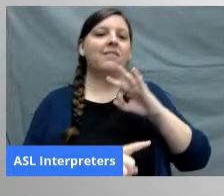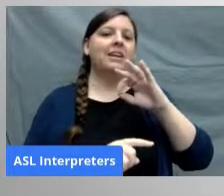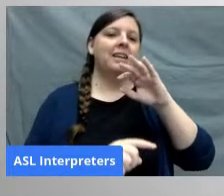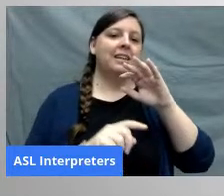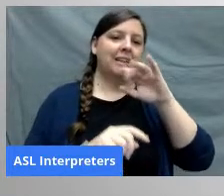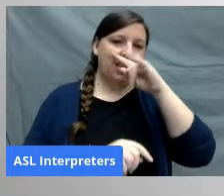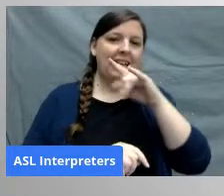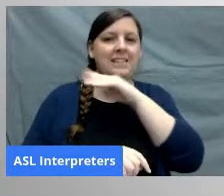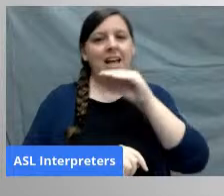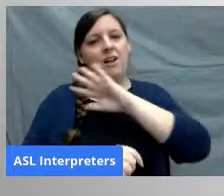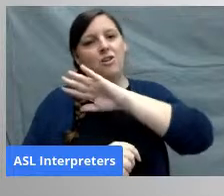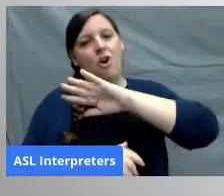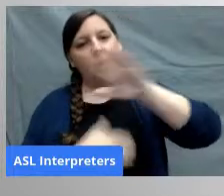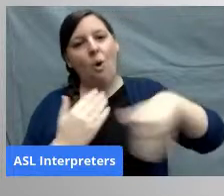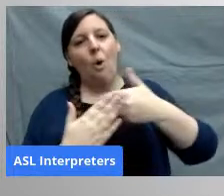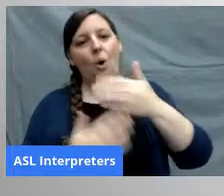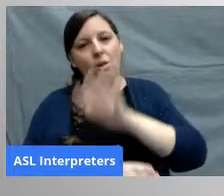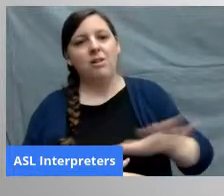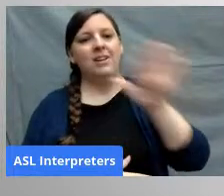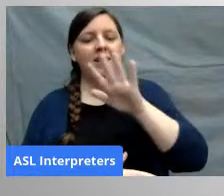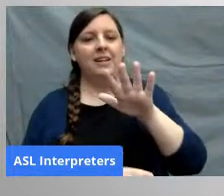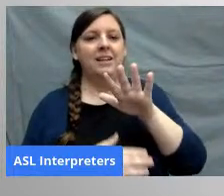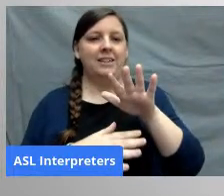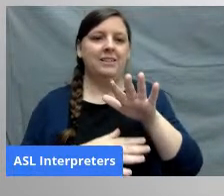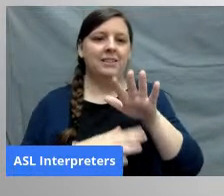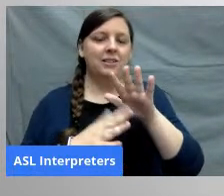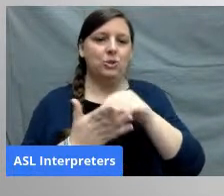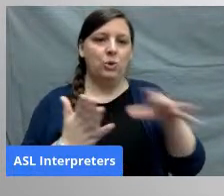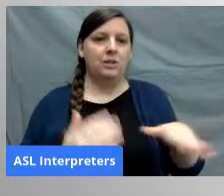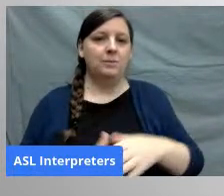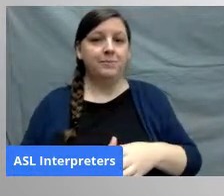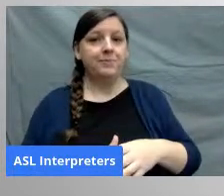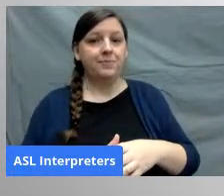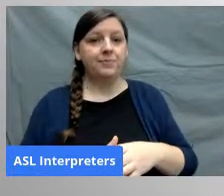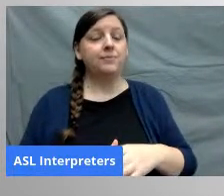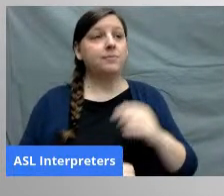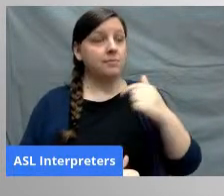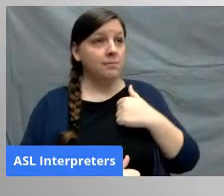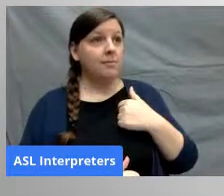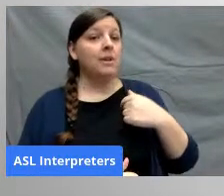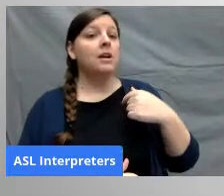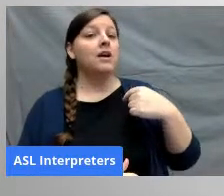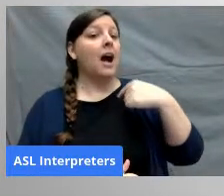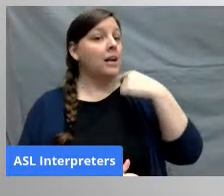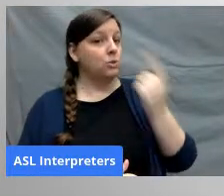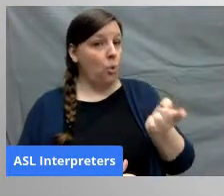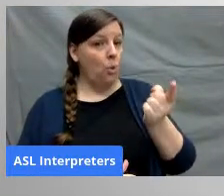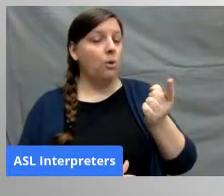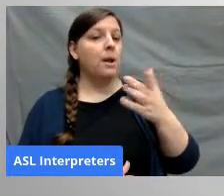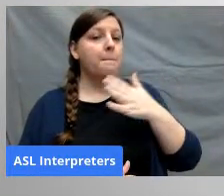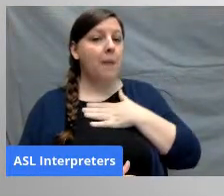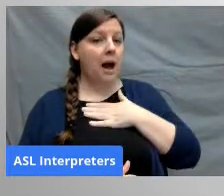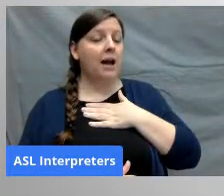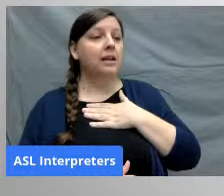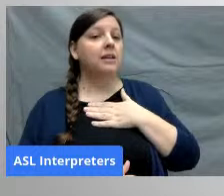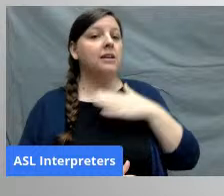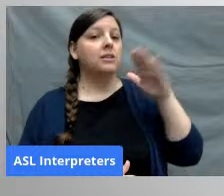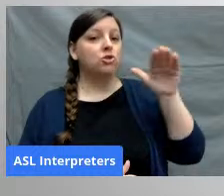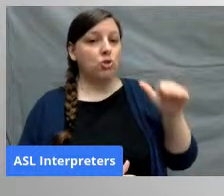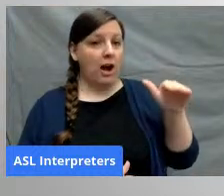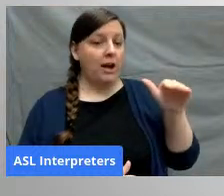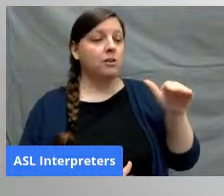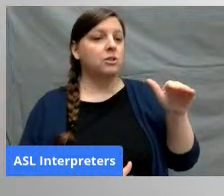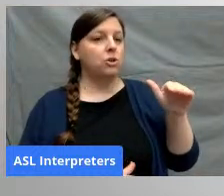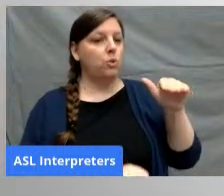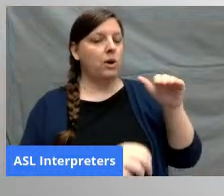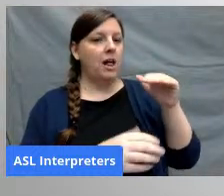So I told my child to actually send a letter to the board or email to the board with his concern,